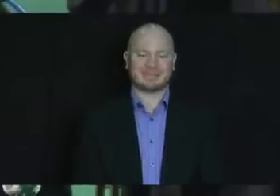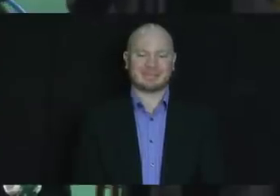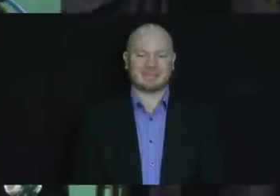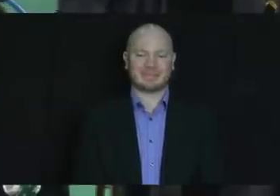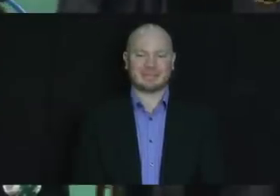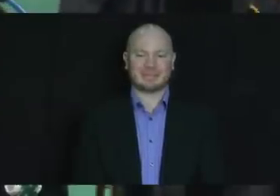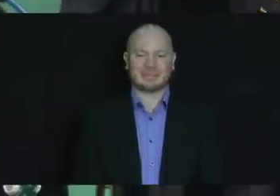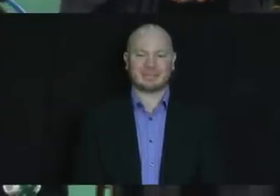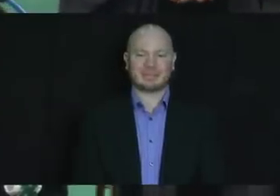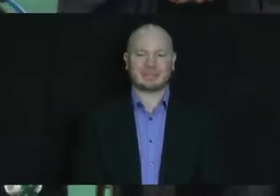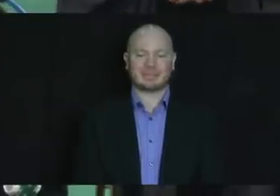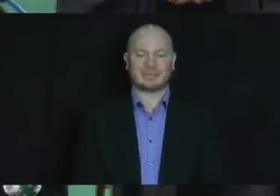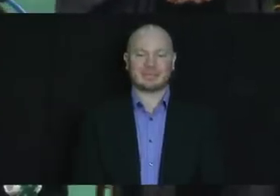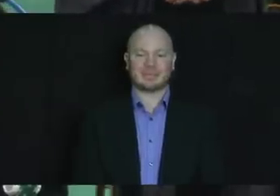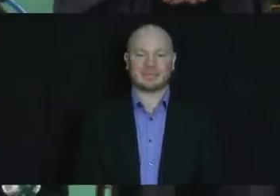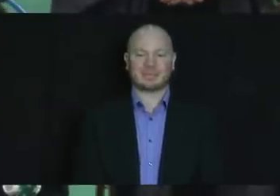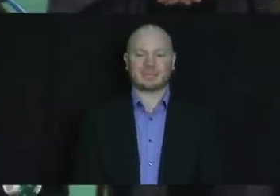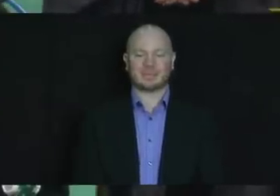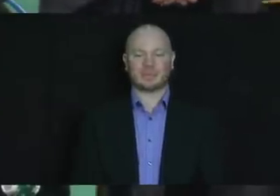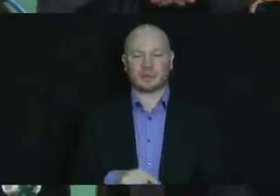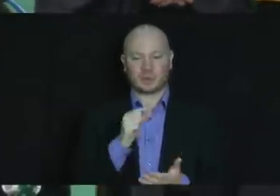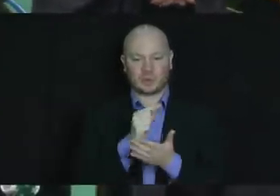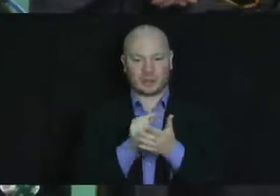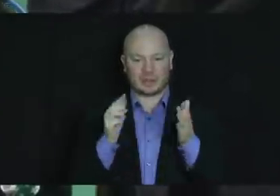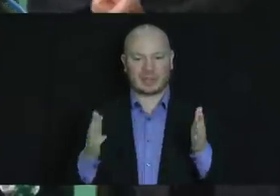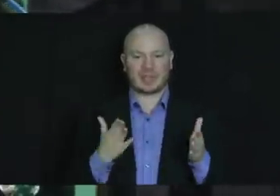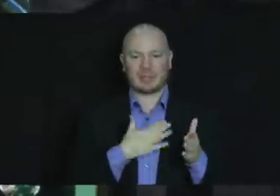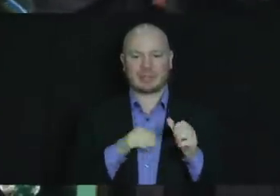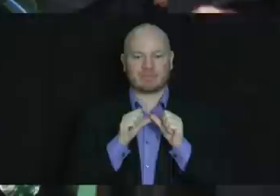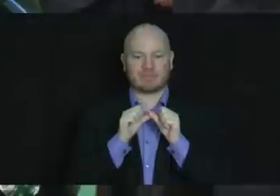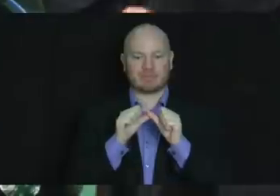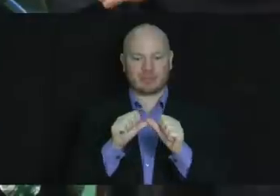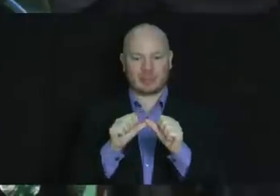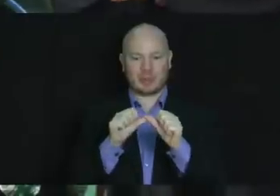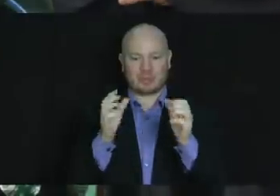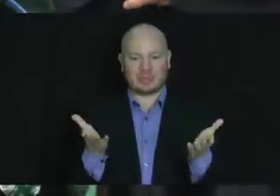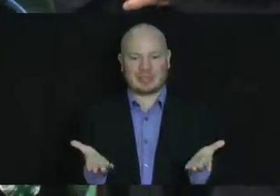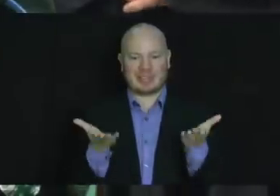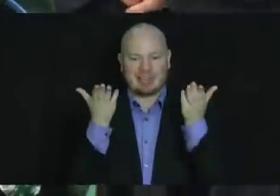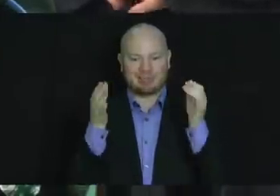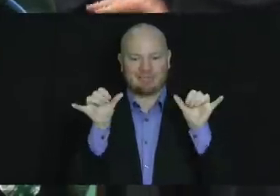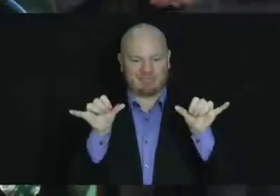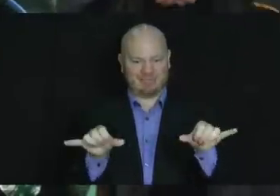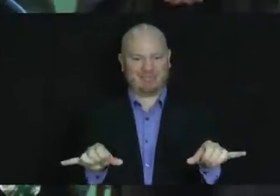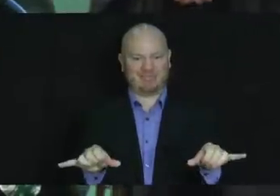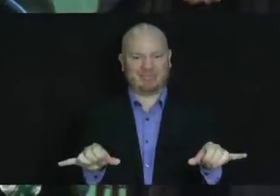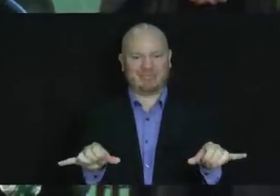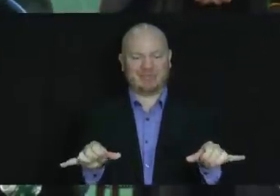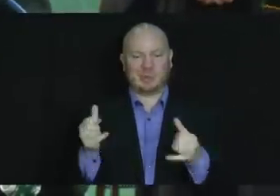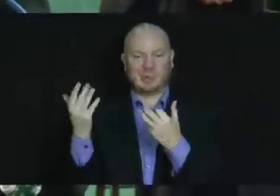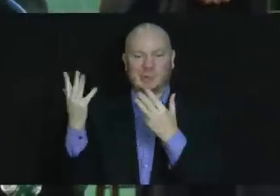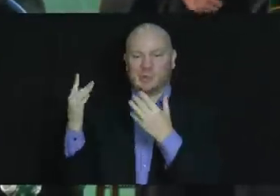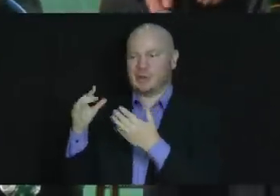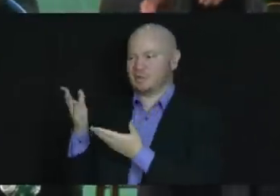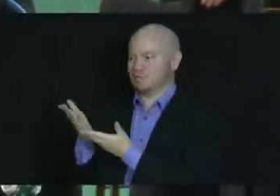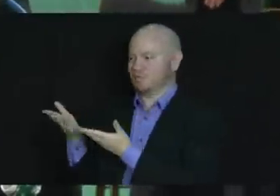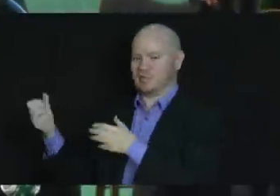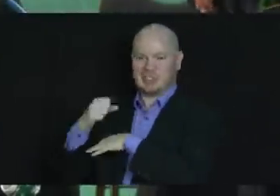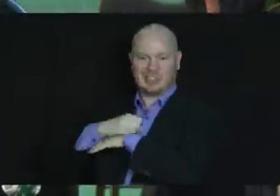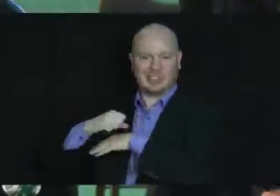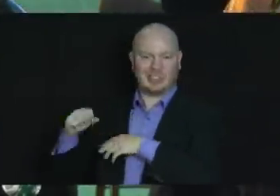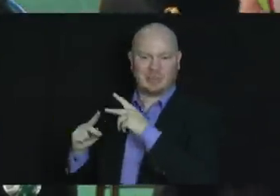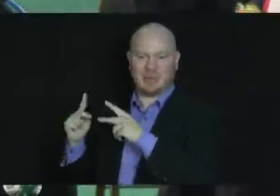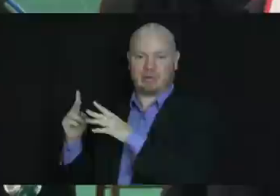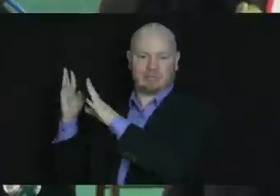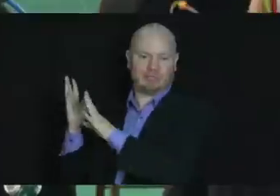Graduates, please remain standing for the recessional of the platform party and follow the instructions of the commencement marshals to